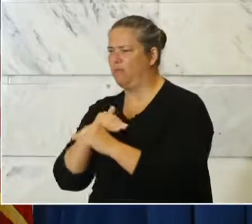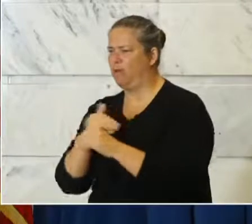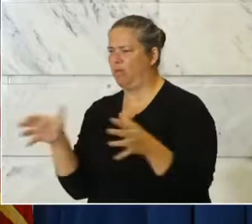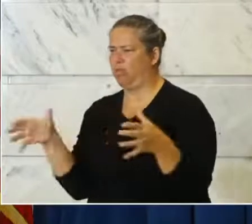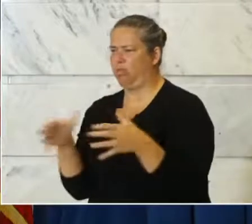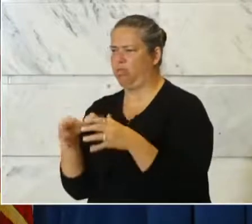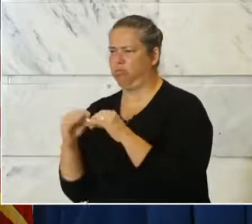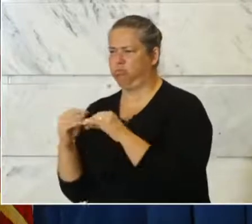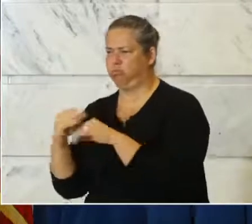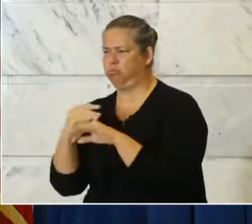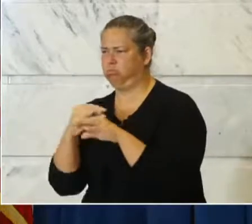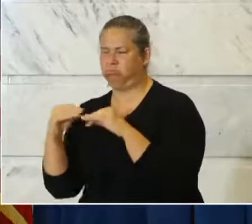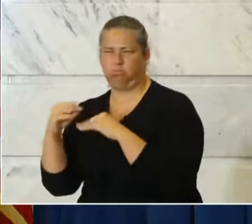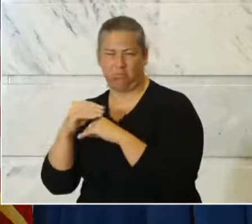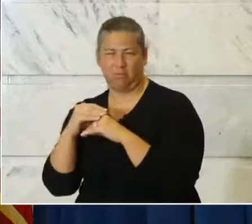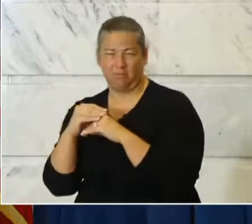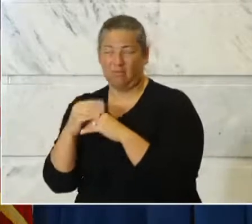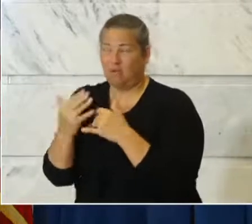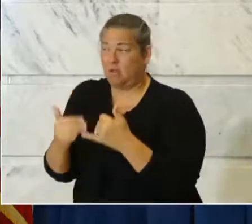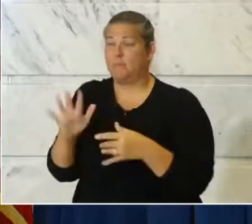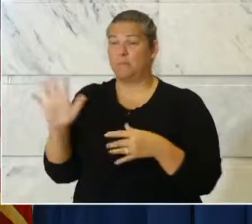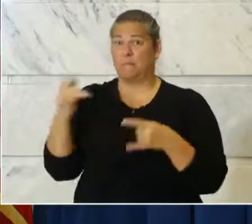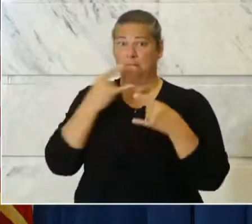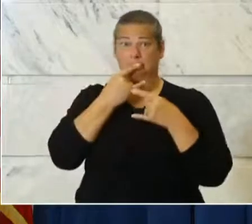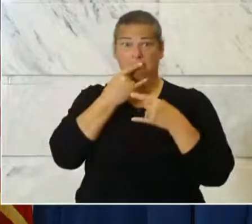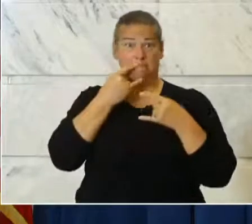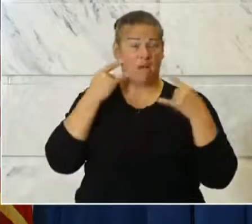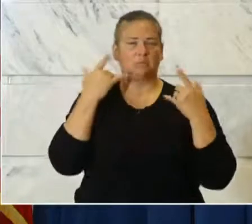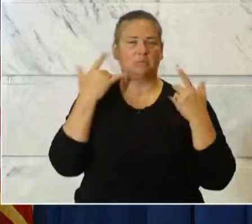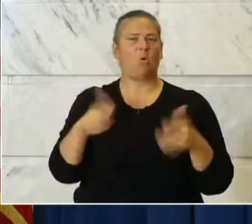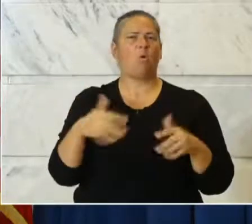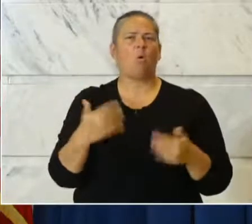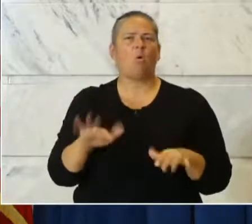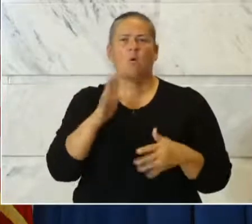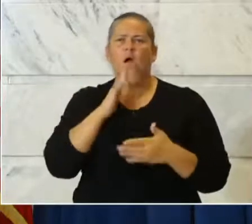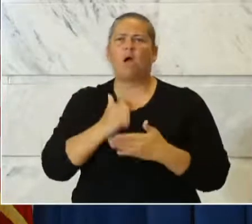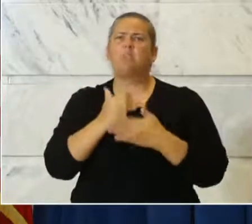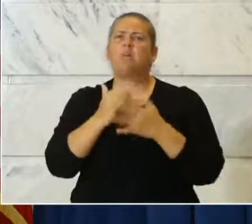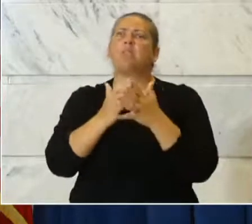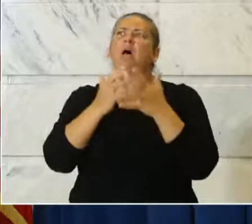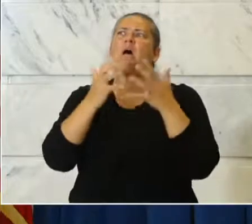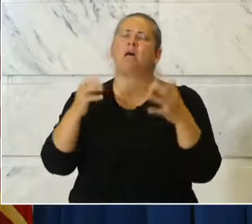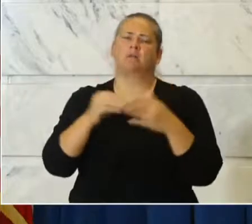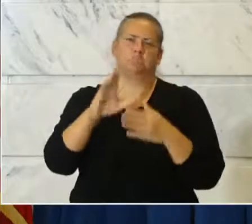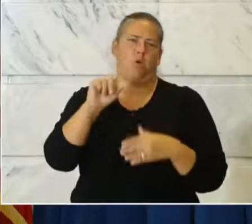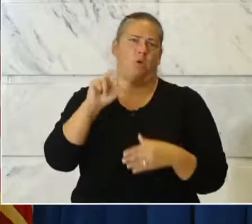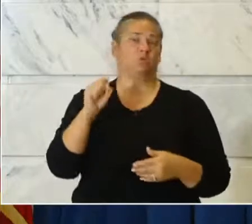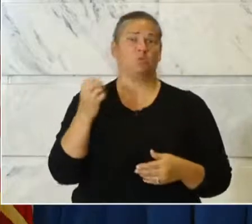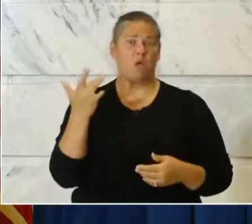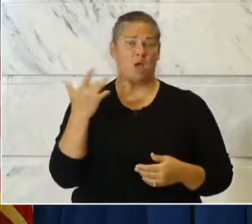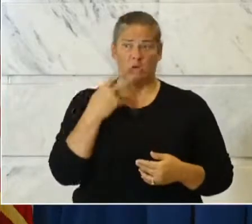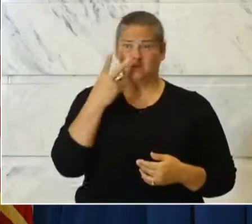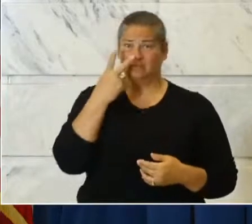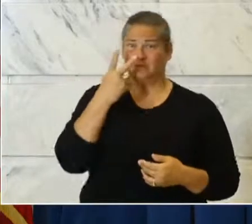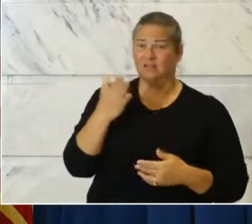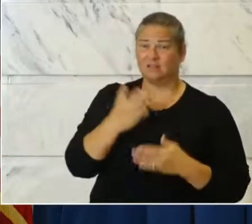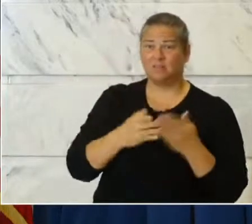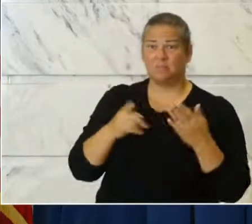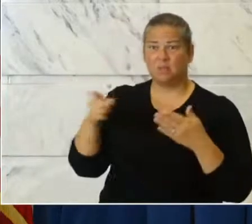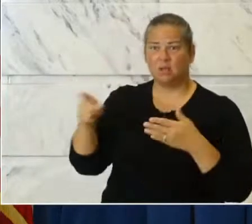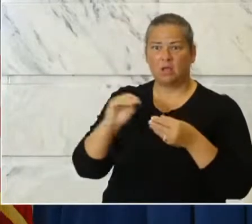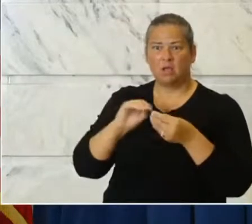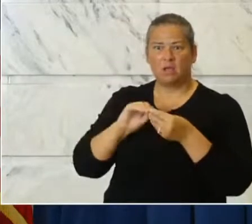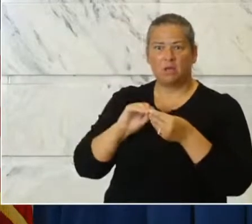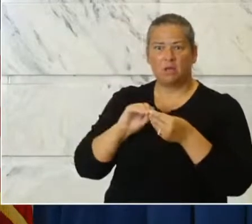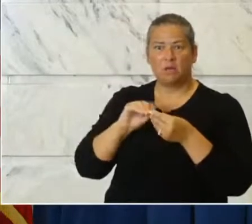inside of bars. Now, this mask rule will go a long way within bars, because what we are seeing is we're seeing packed lines to get in. Now, you